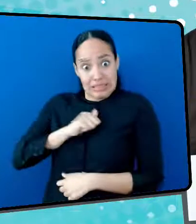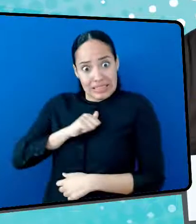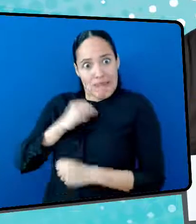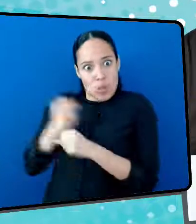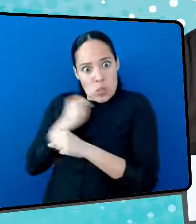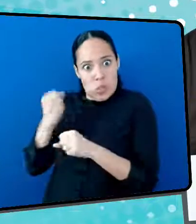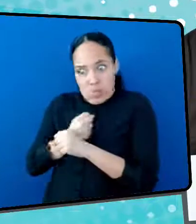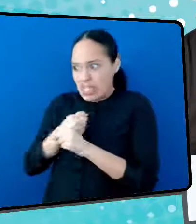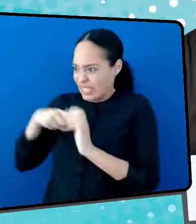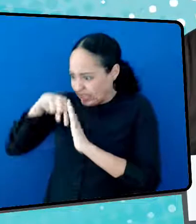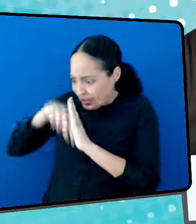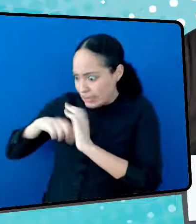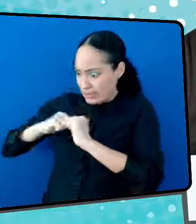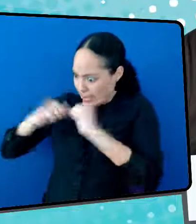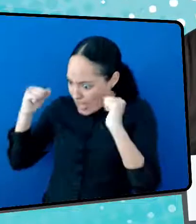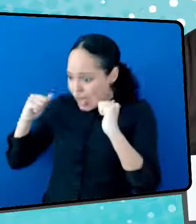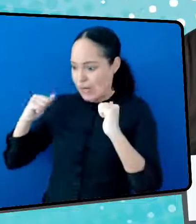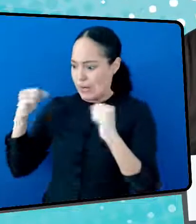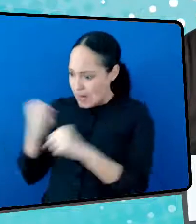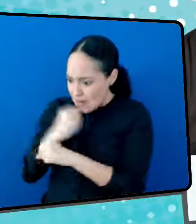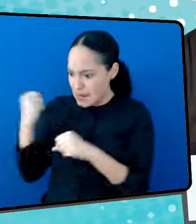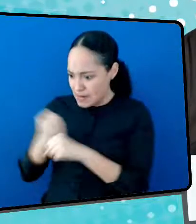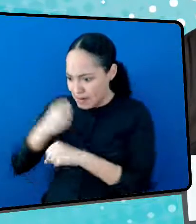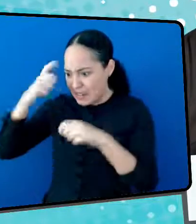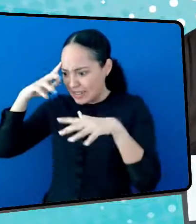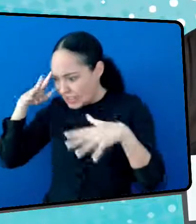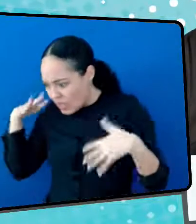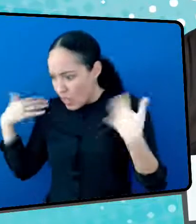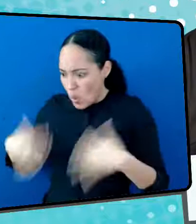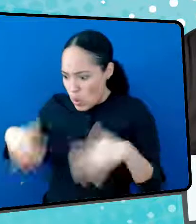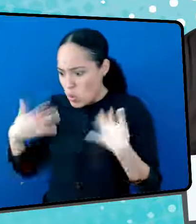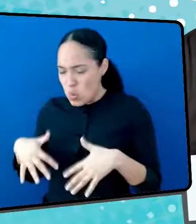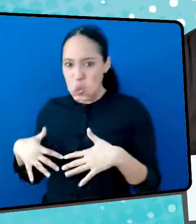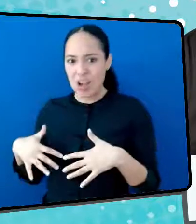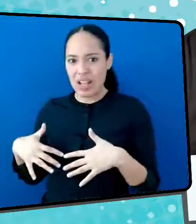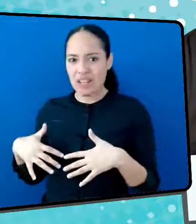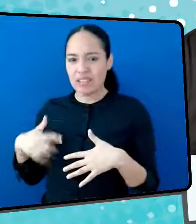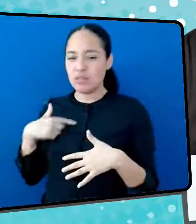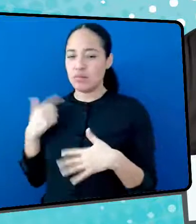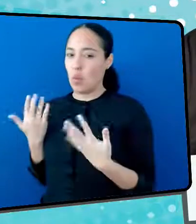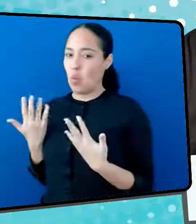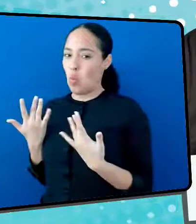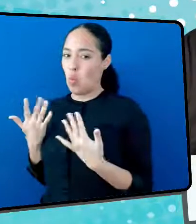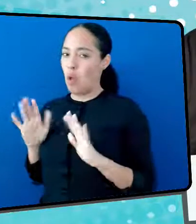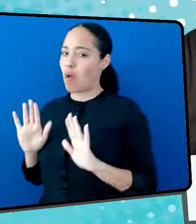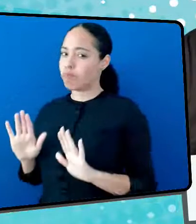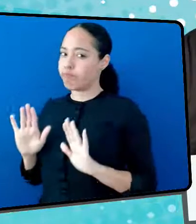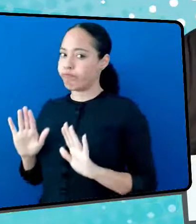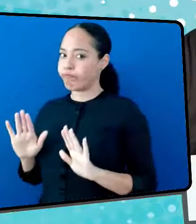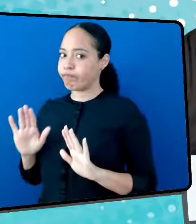and then we've done more than them, but we're not chatting about it. But that's because, again, we want to wait until we've actually got the proof. So